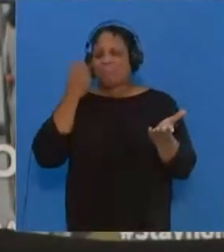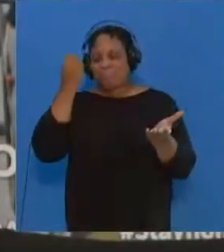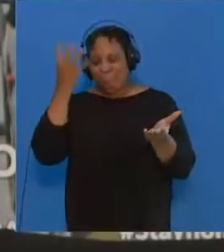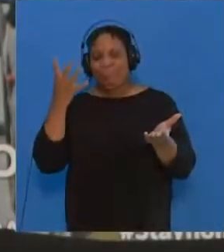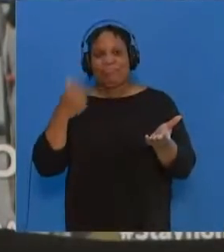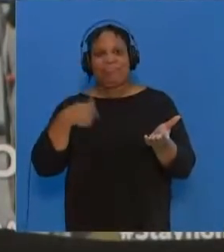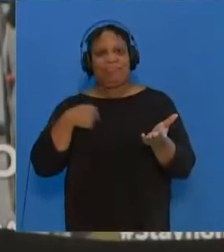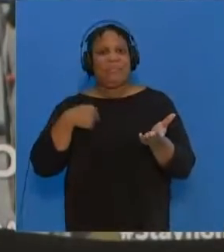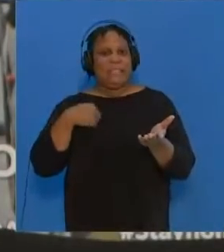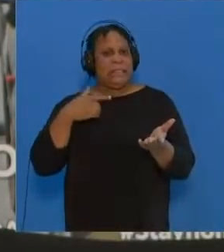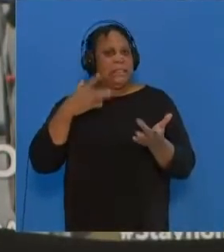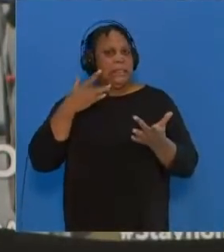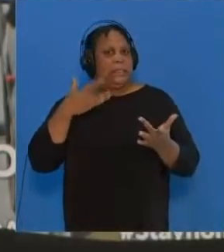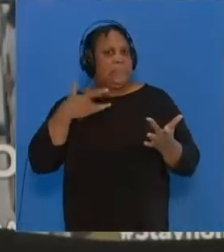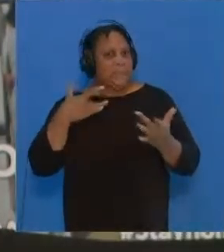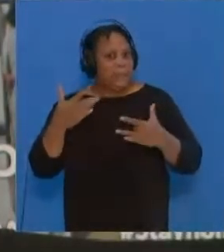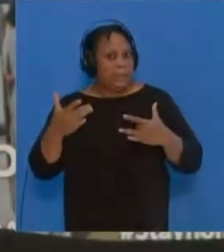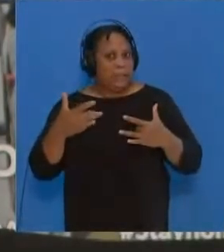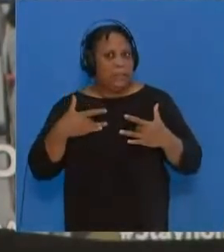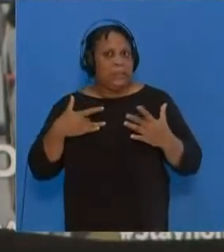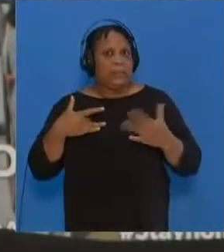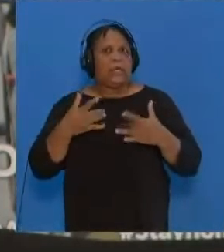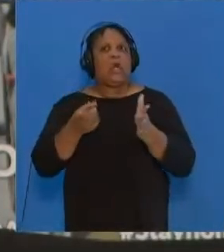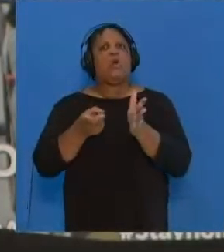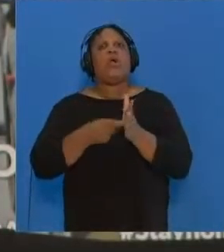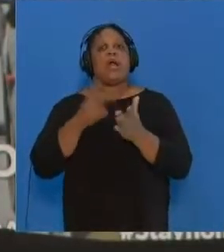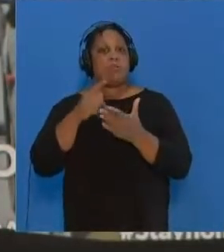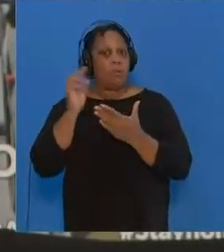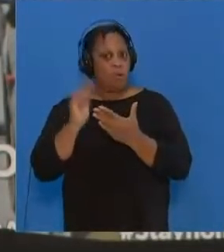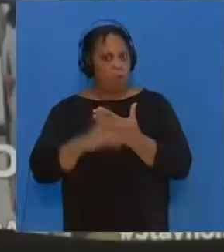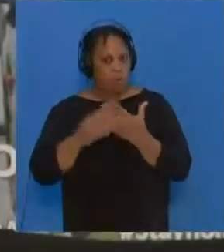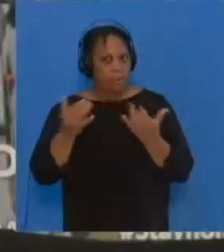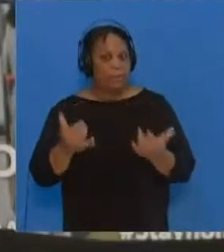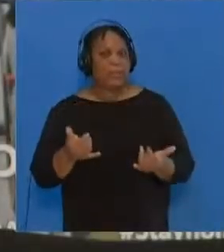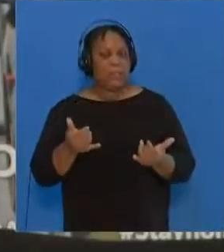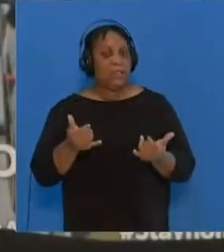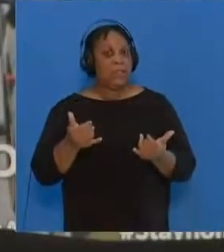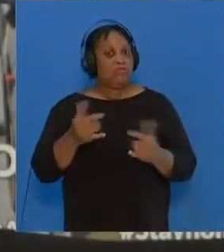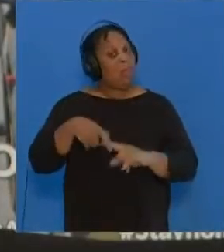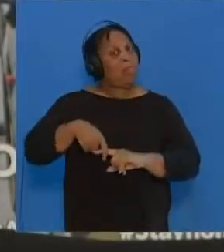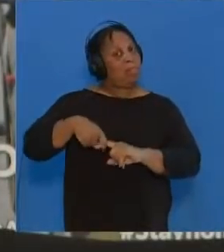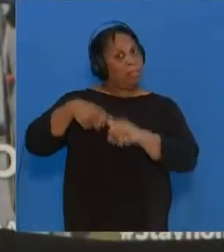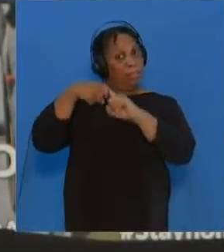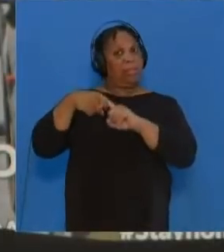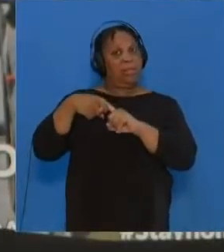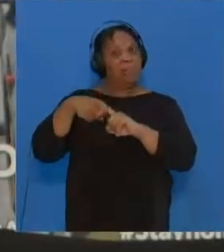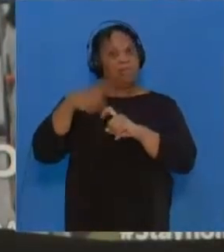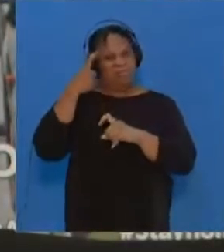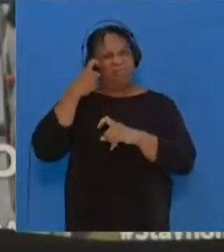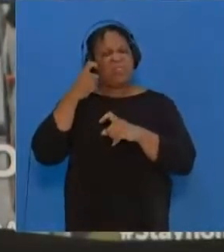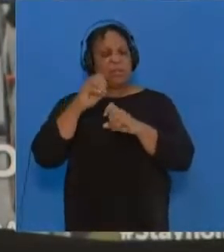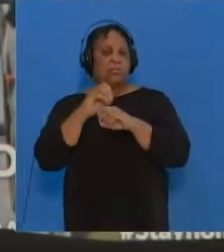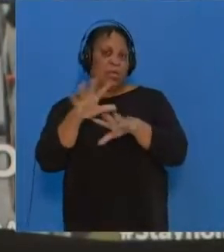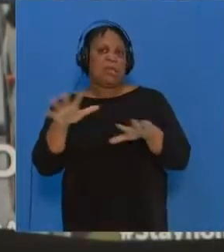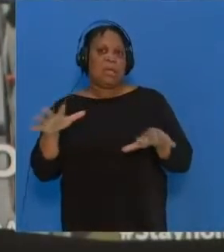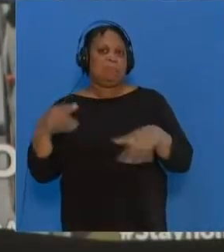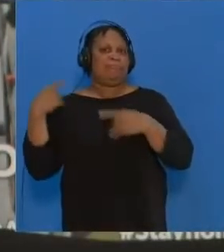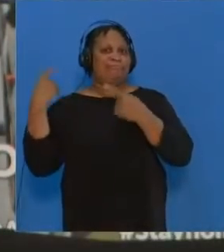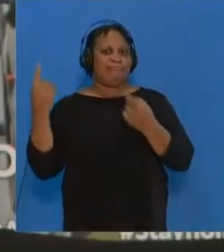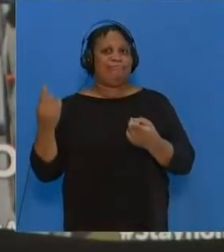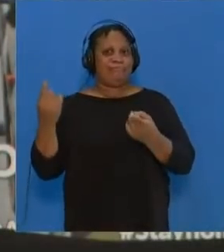you that I was deeply concerned with the requisite programs that we have. At the minute, programs have been suspended because of the pandemic, and that has been since